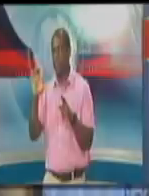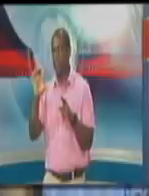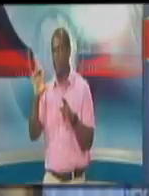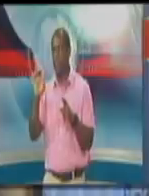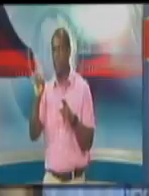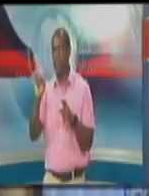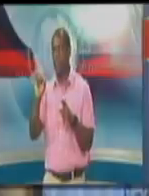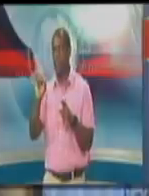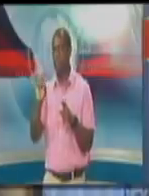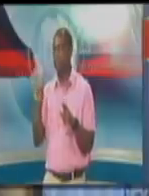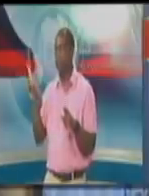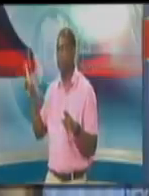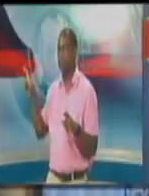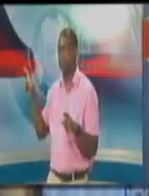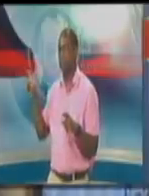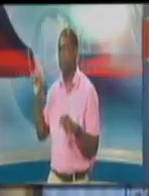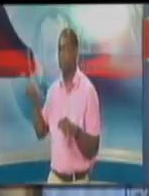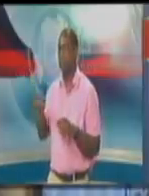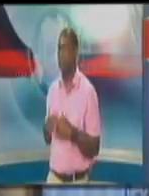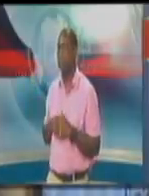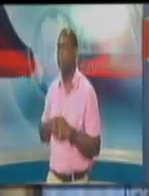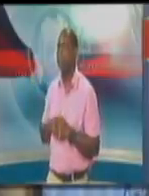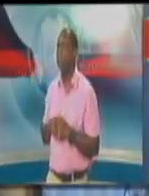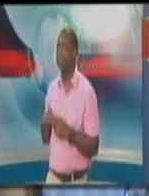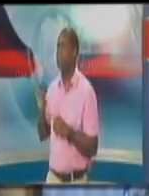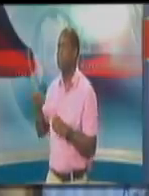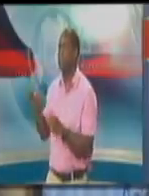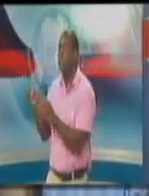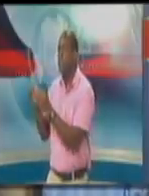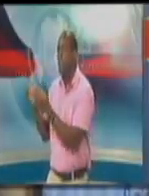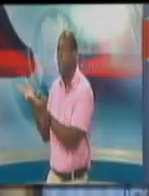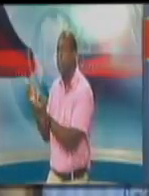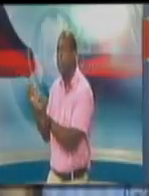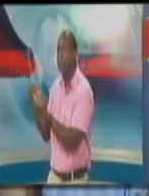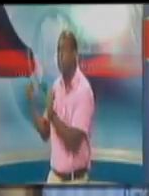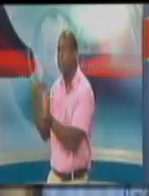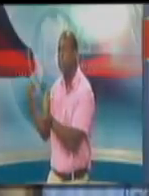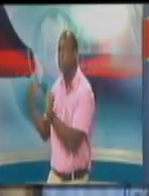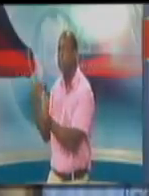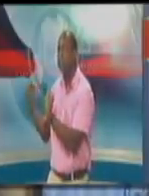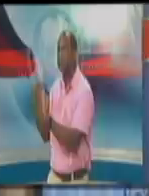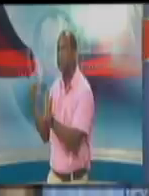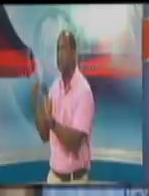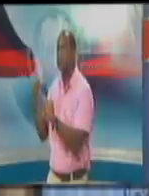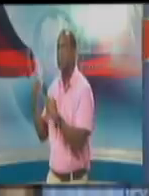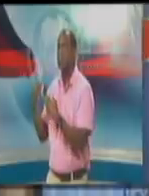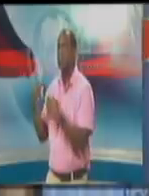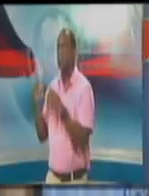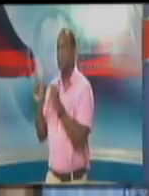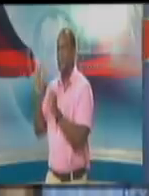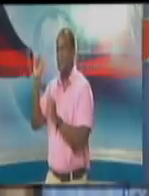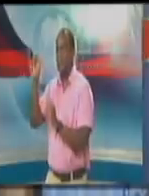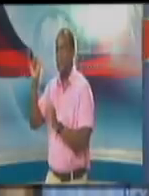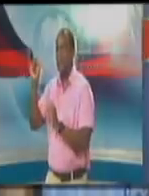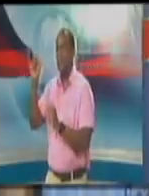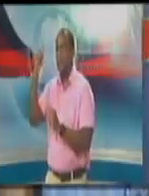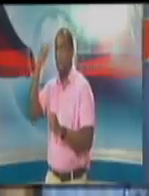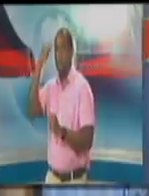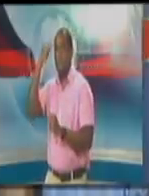Othello, can you tell us more about the country's national mental health plan, both for now